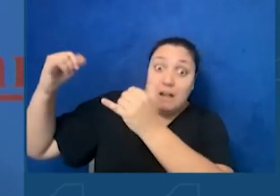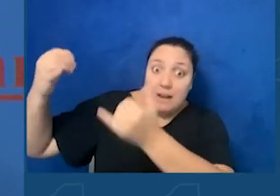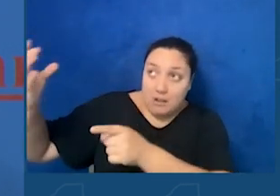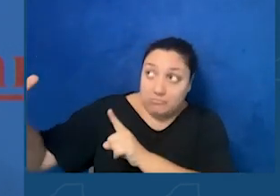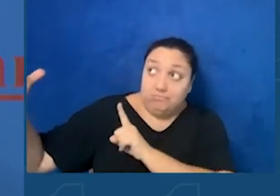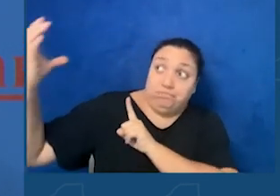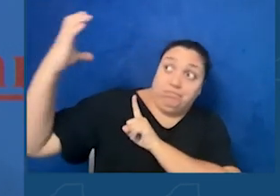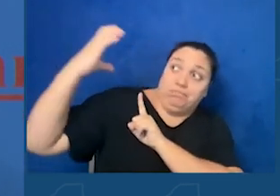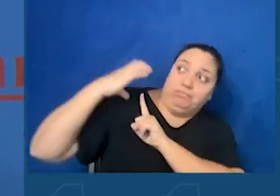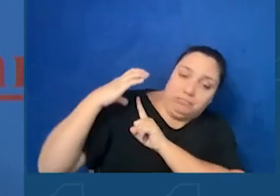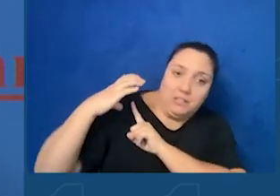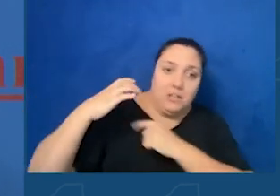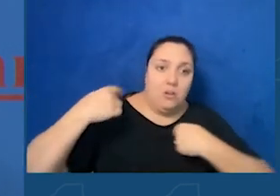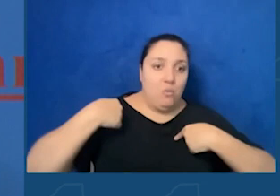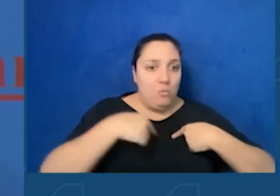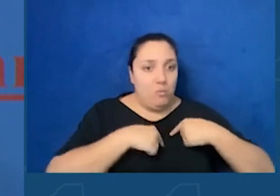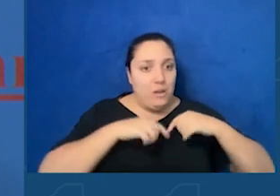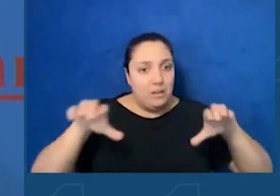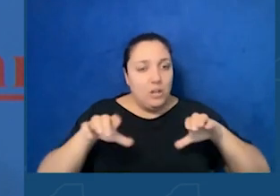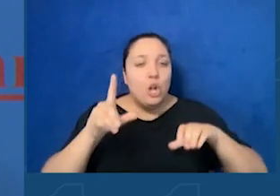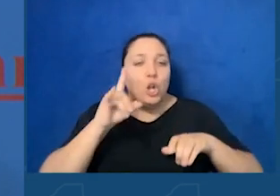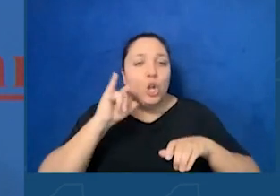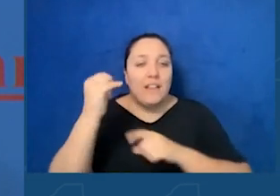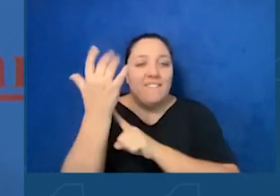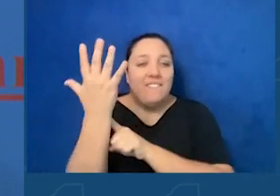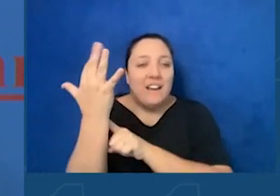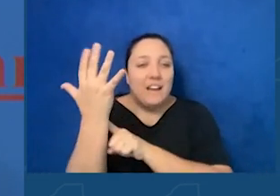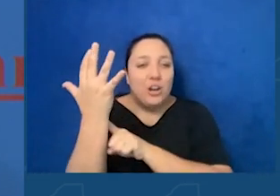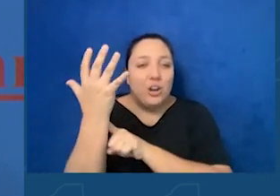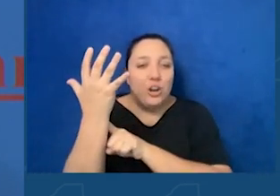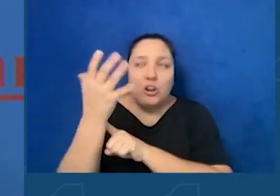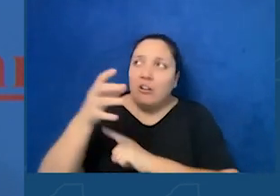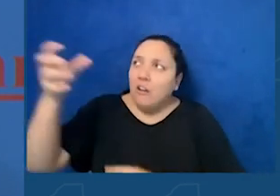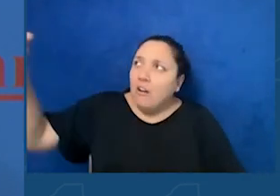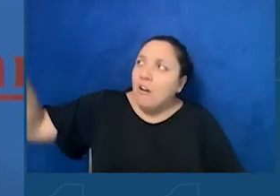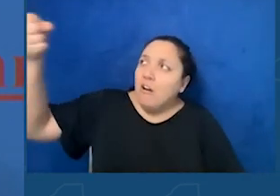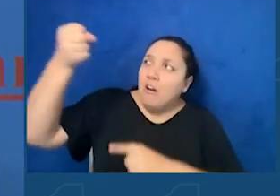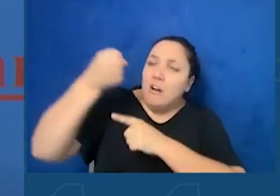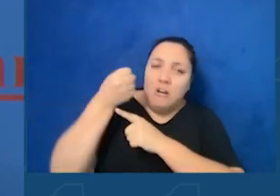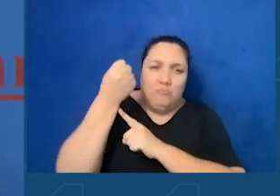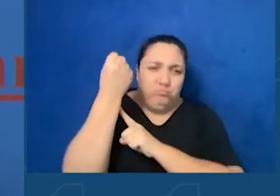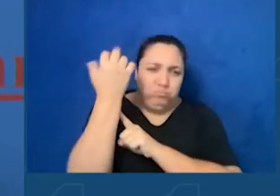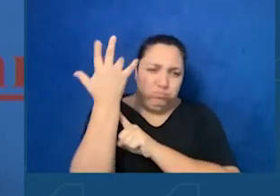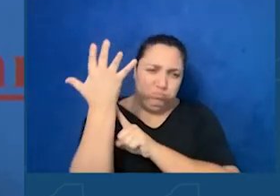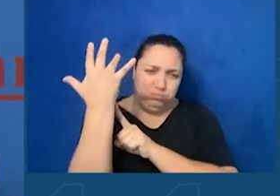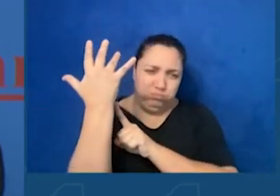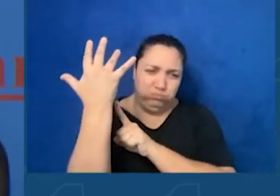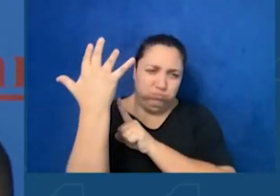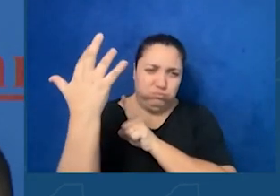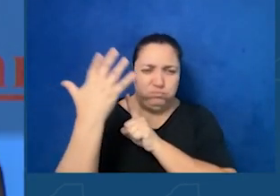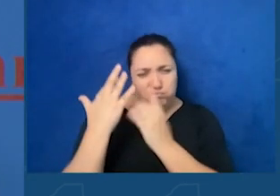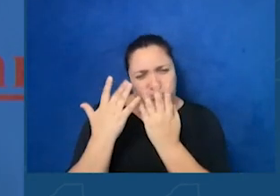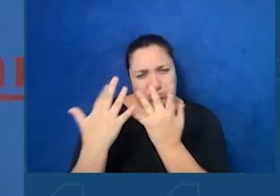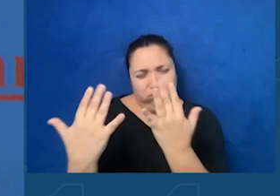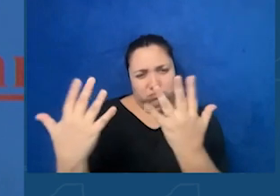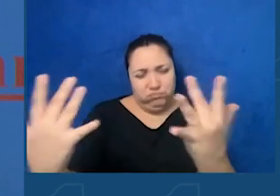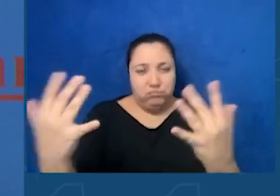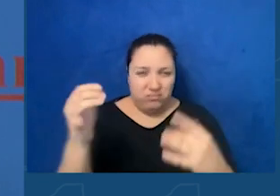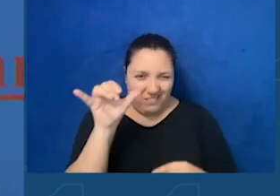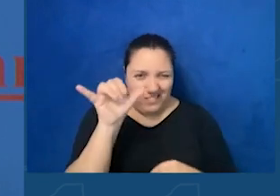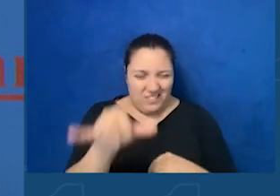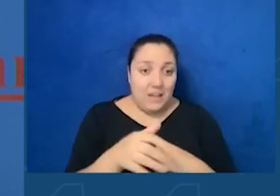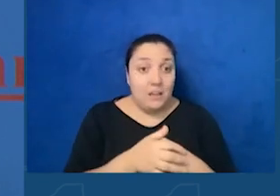and make it glow even brighter. And that's why, as a governor, I can make sure that we focus on the